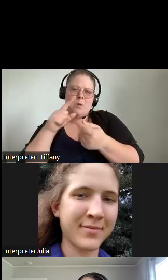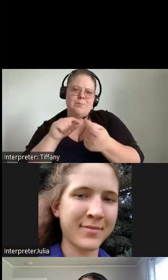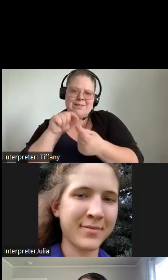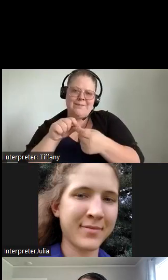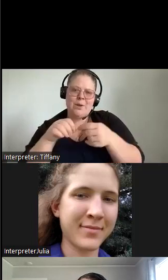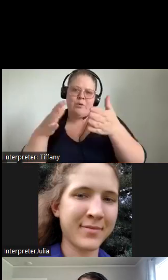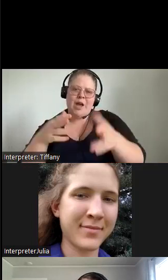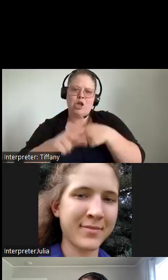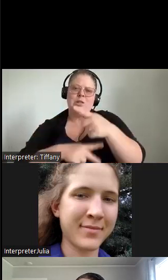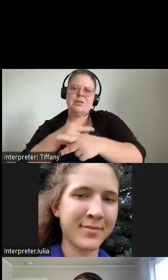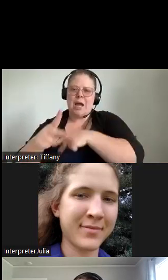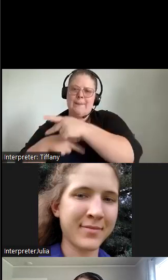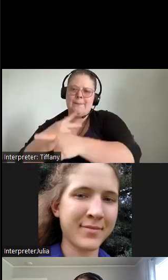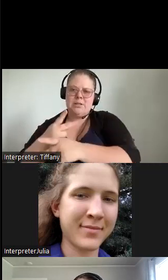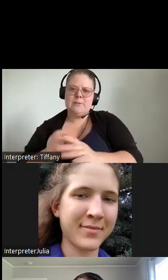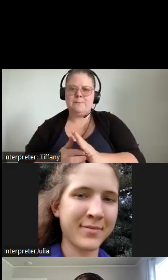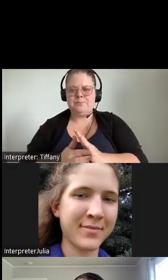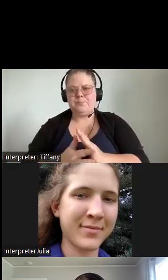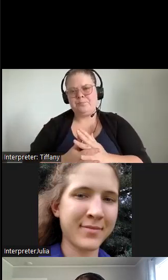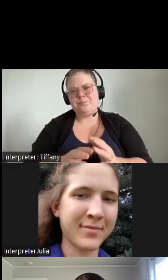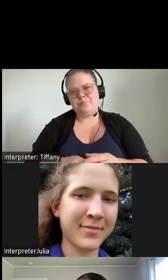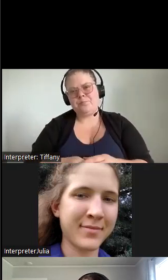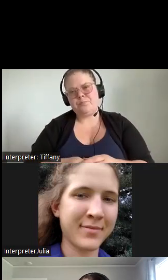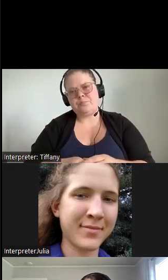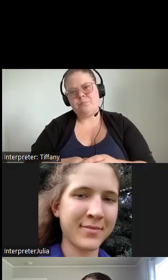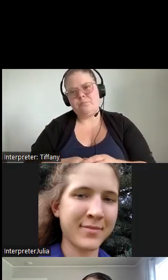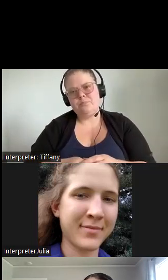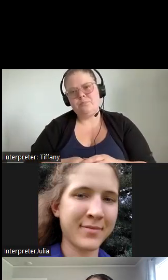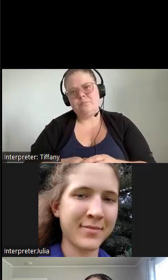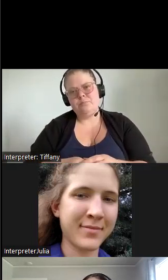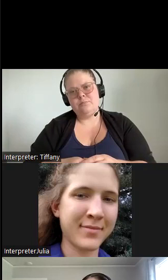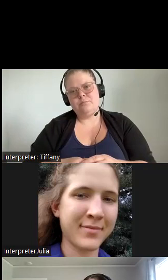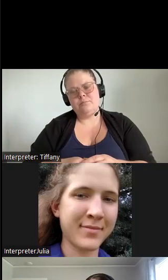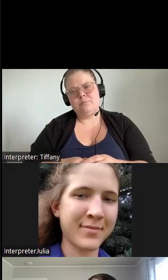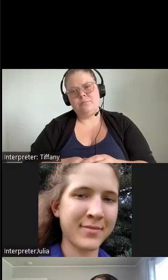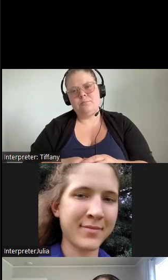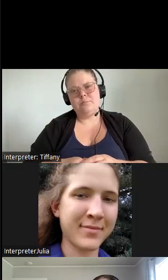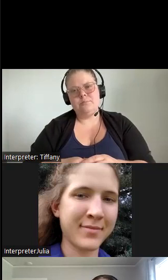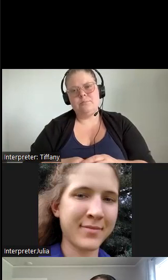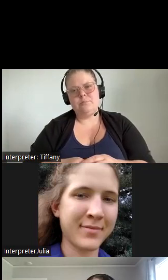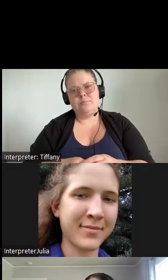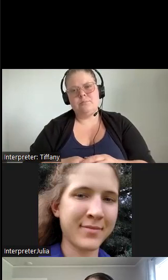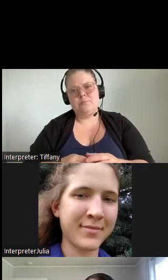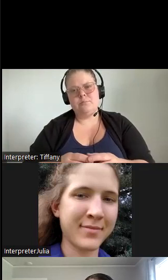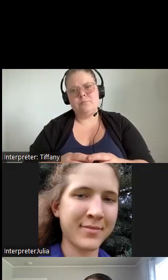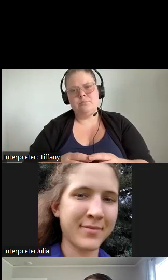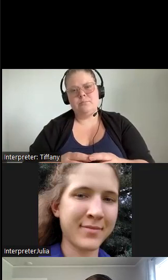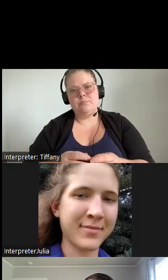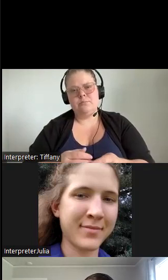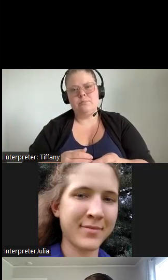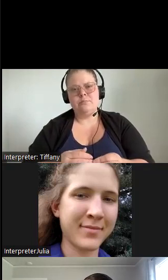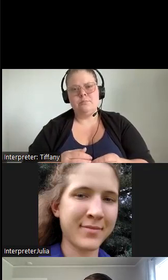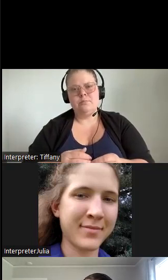types that will be, today we're talking about approved by the BHA. When we talk about chapter 2, those would be those licensed